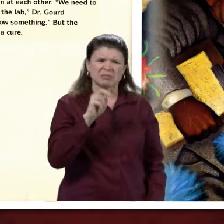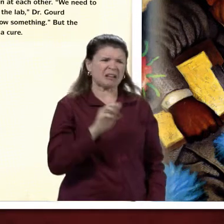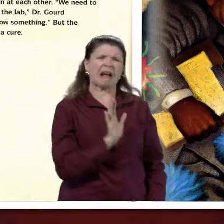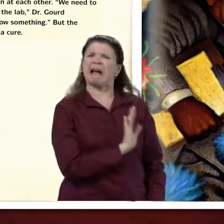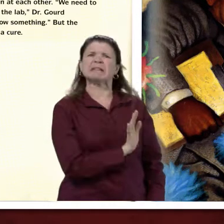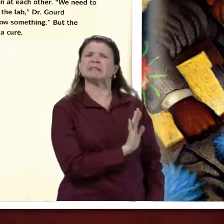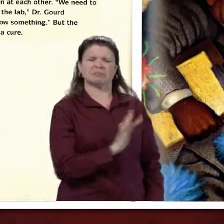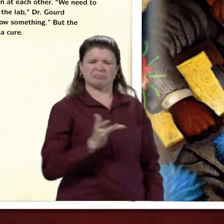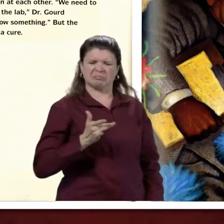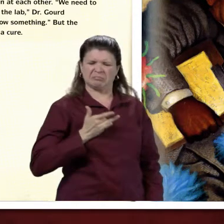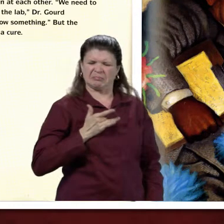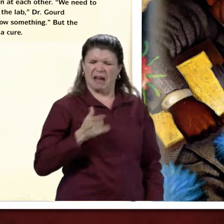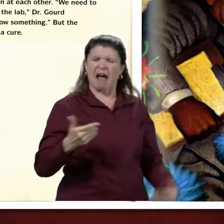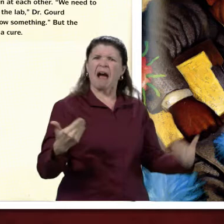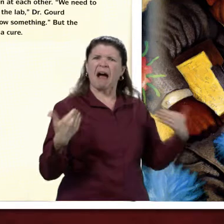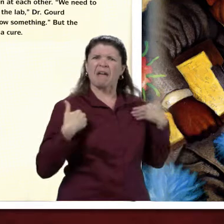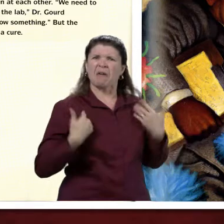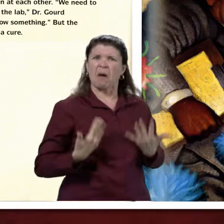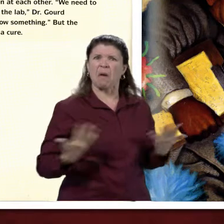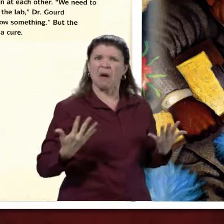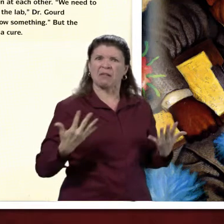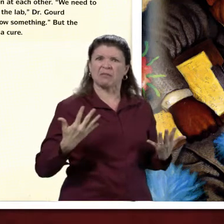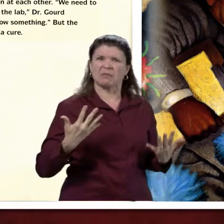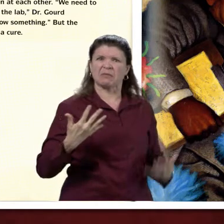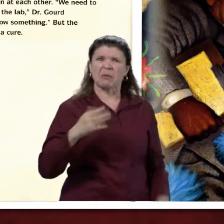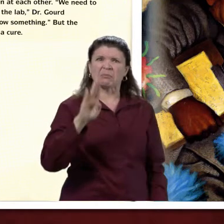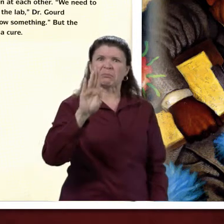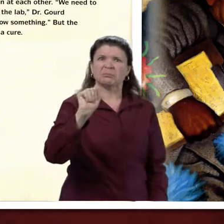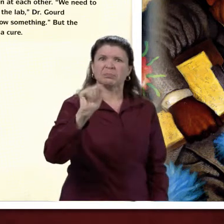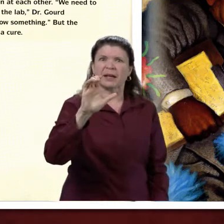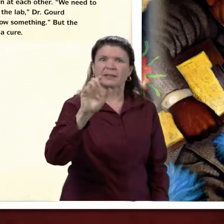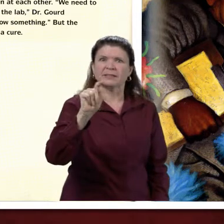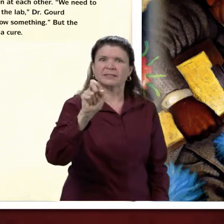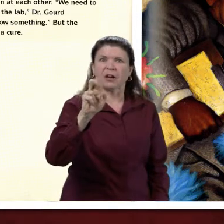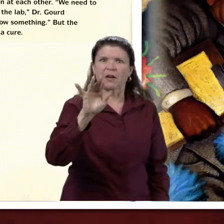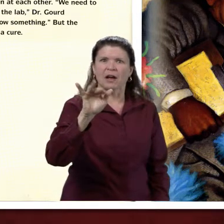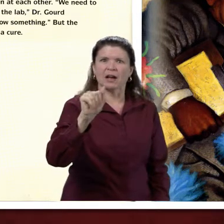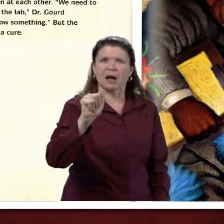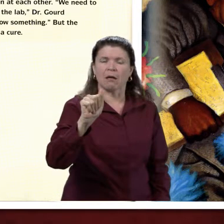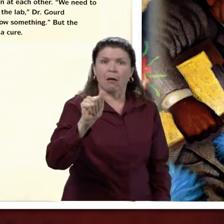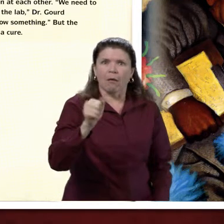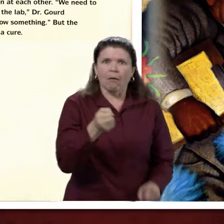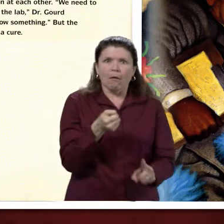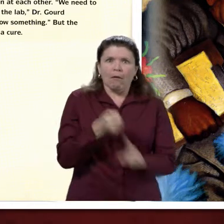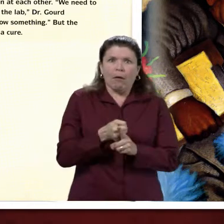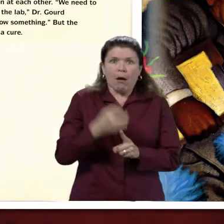something." But the experts didn't have a clue, much less a cure.